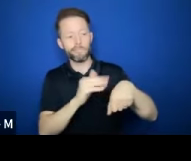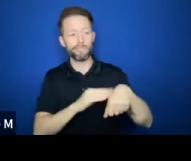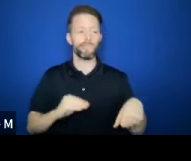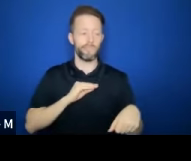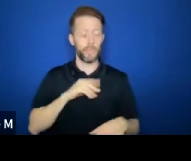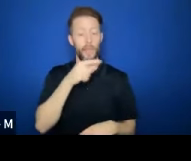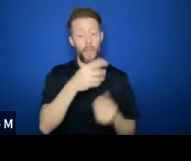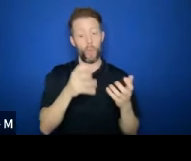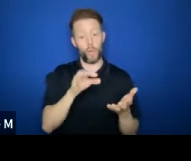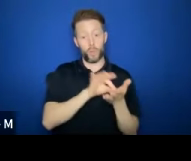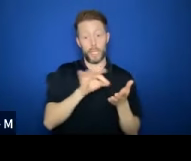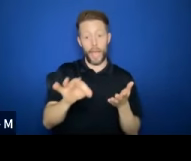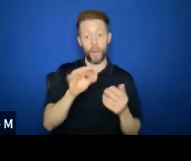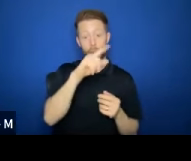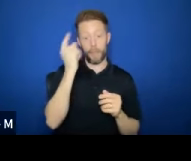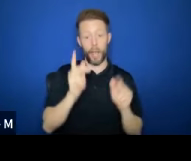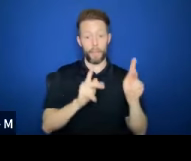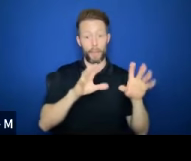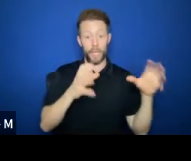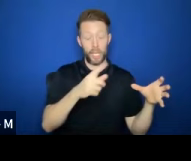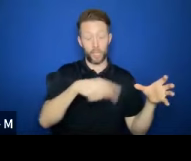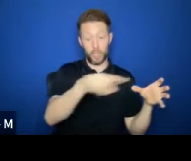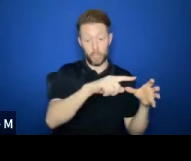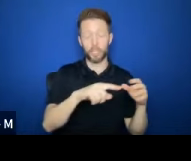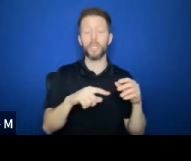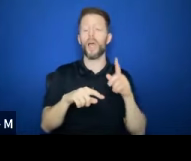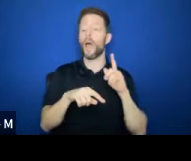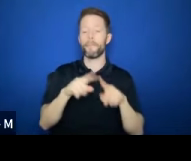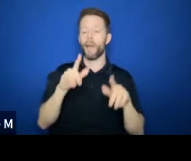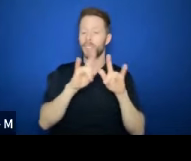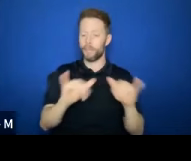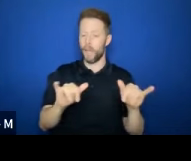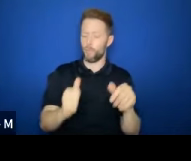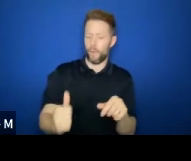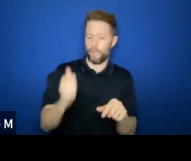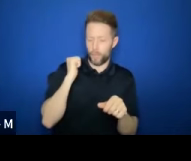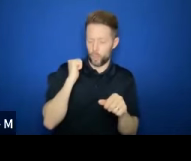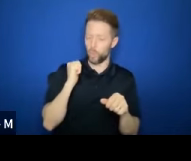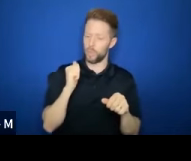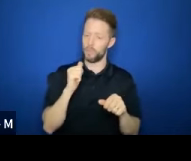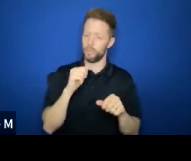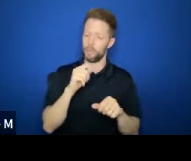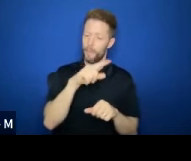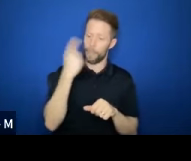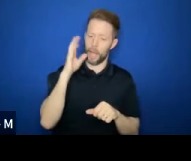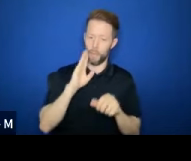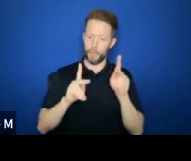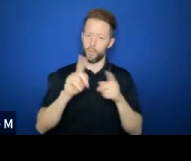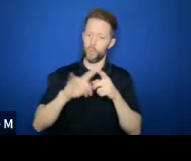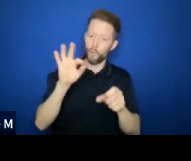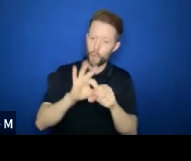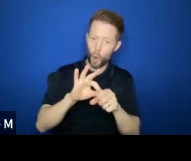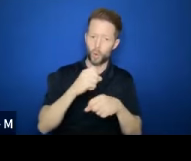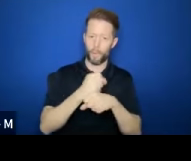the power of the Black population while refusing Black enslaved people the right to vote or make decisions. And so as many of us know, out